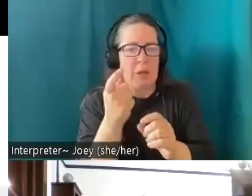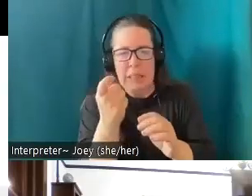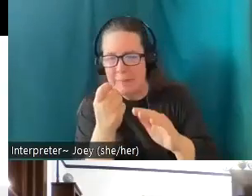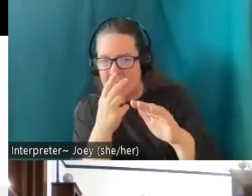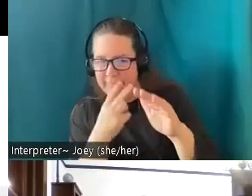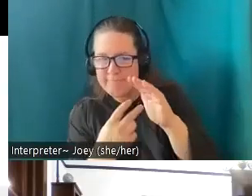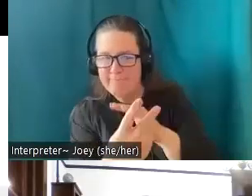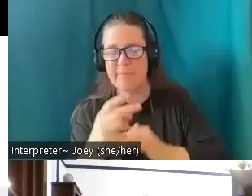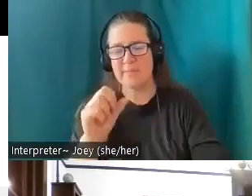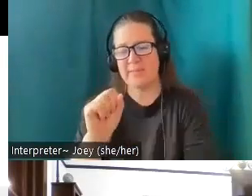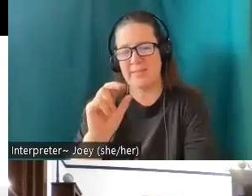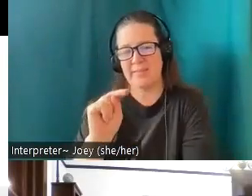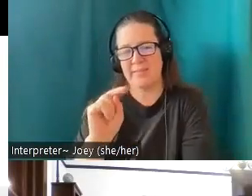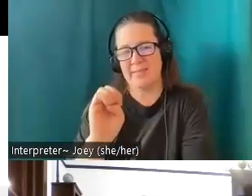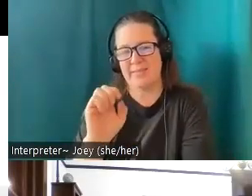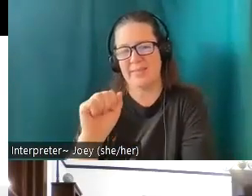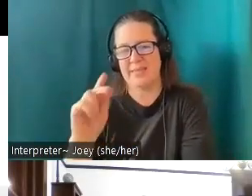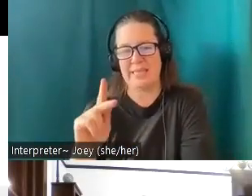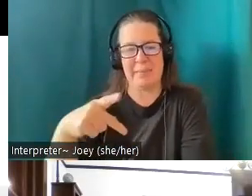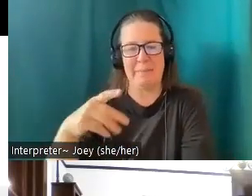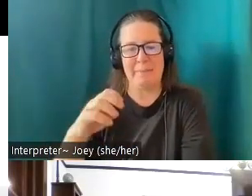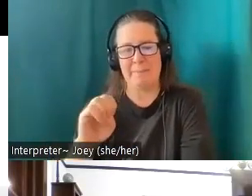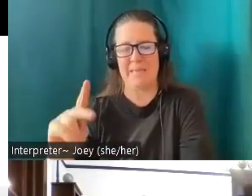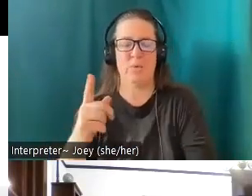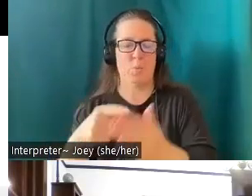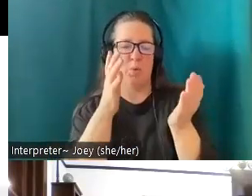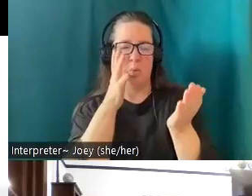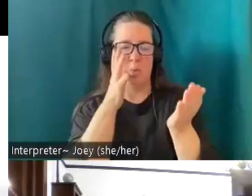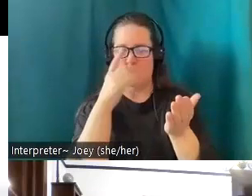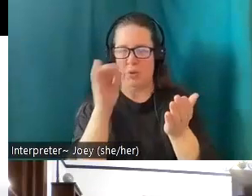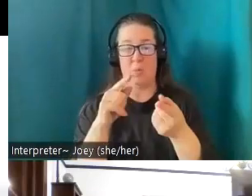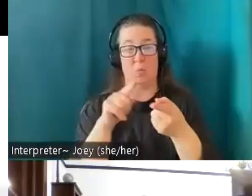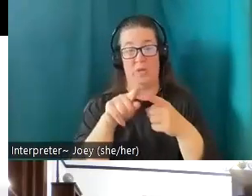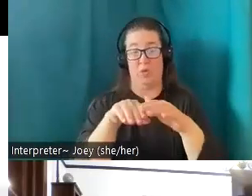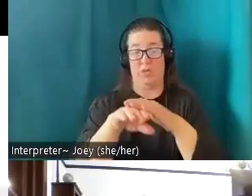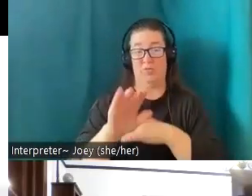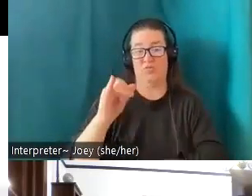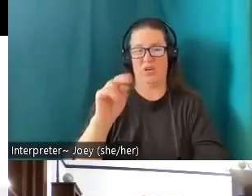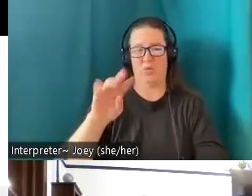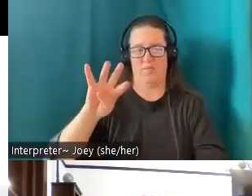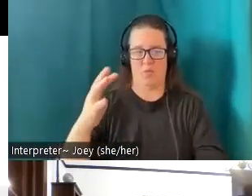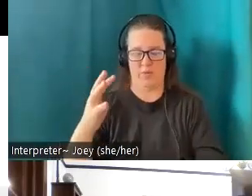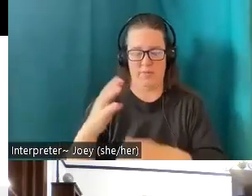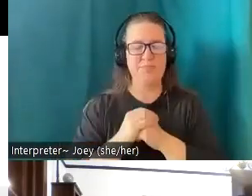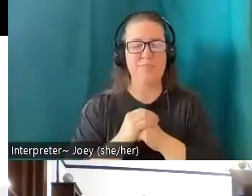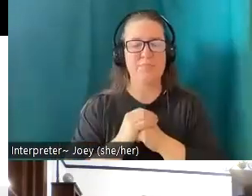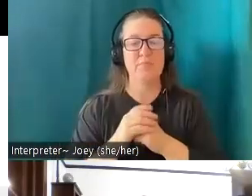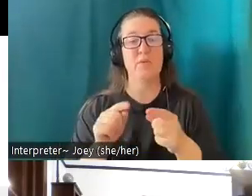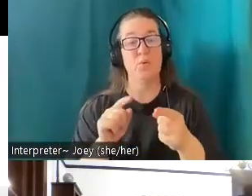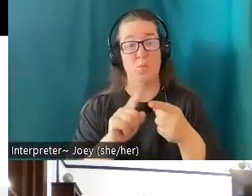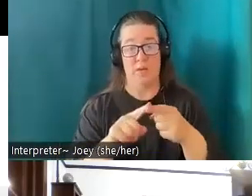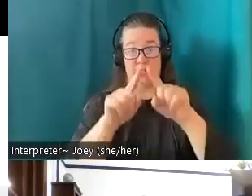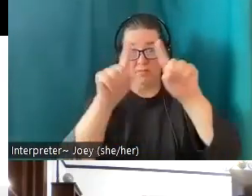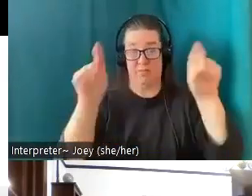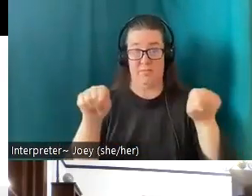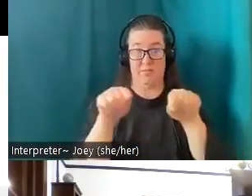able to access this on January 4th. So when you come to this login page, you will have an opportunity to log in. If you